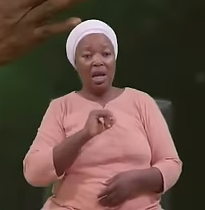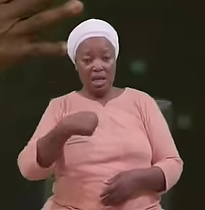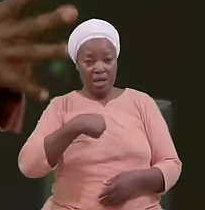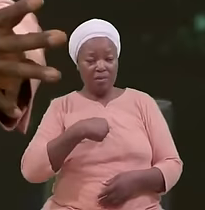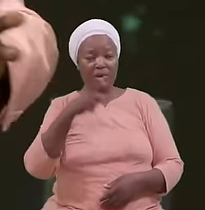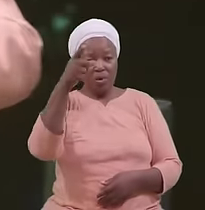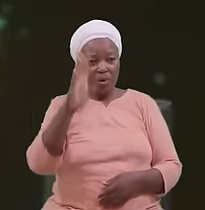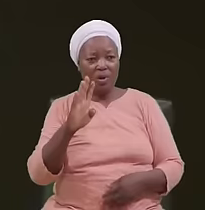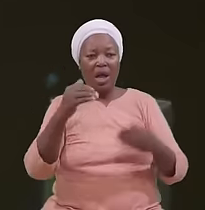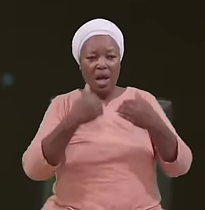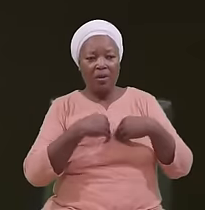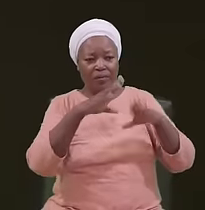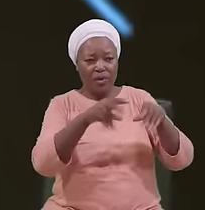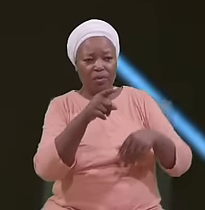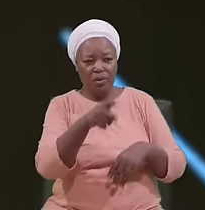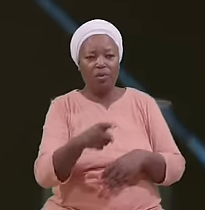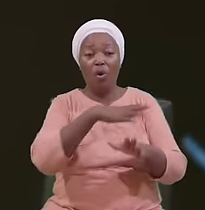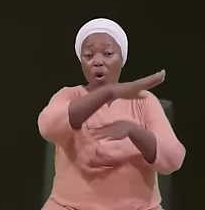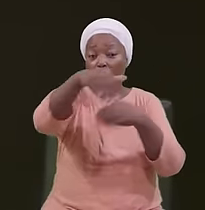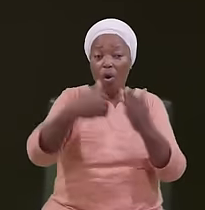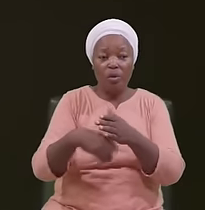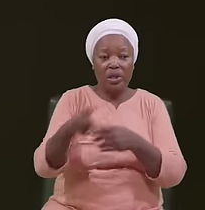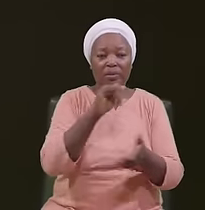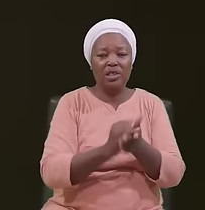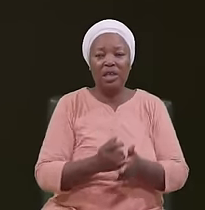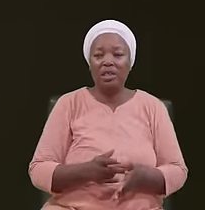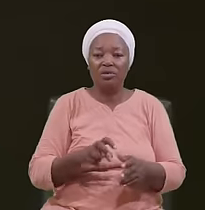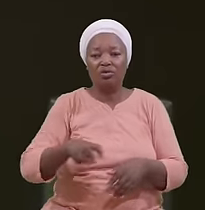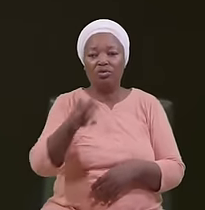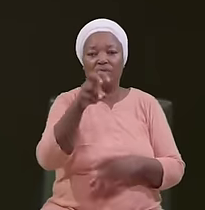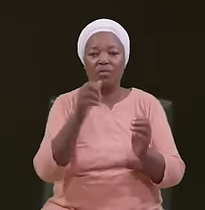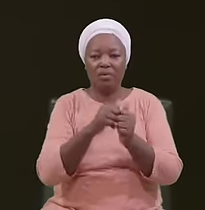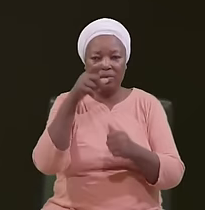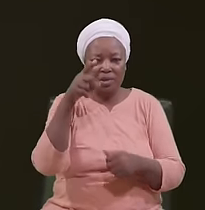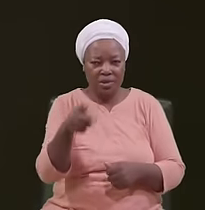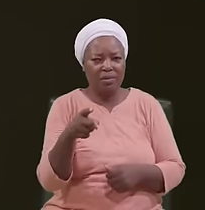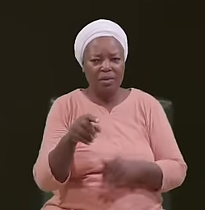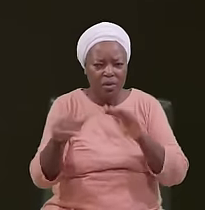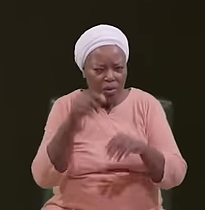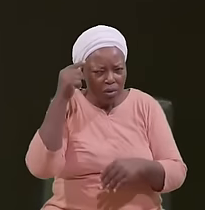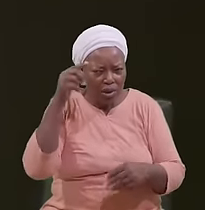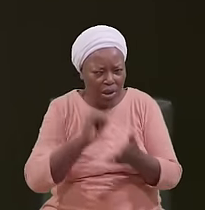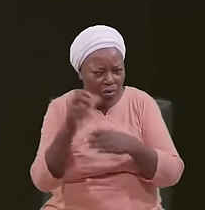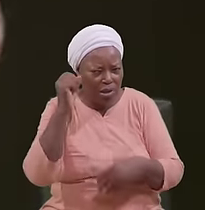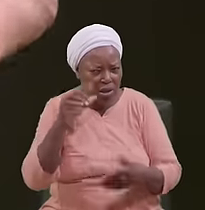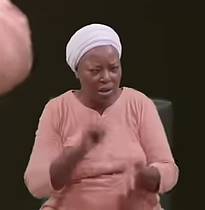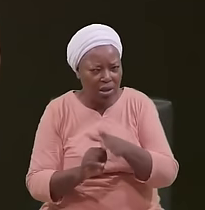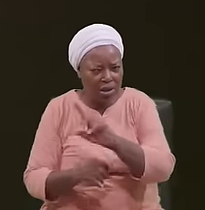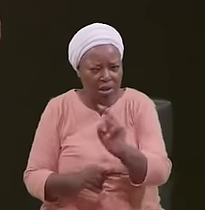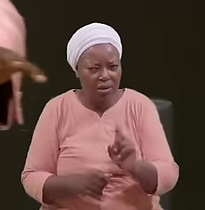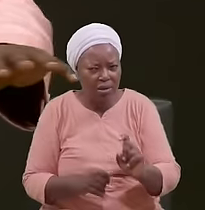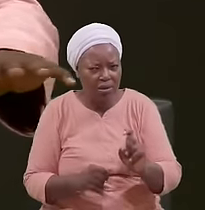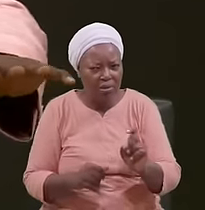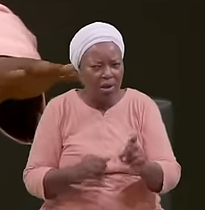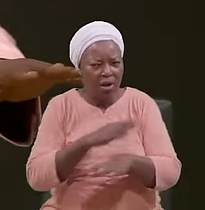them that sail with thee. Do you think you understand that? All